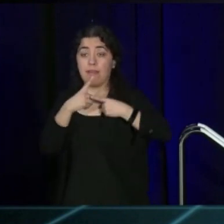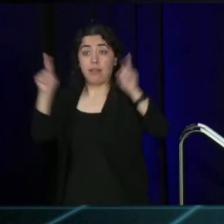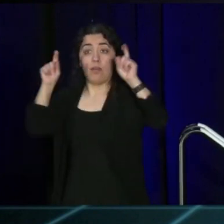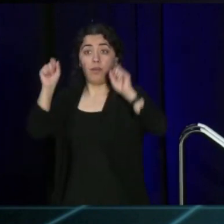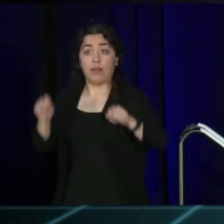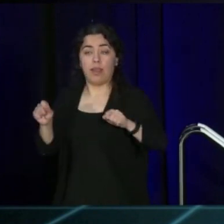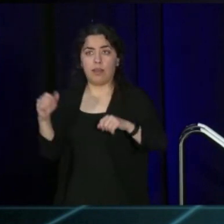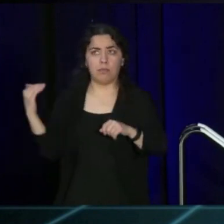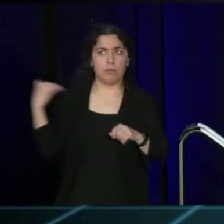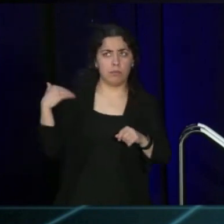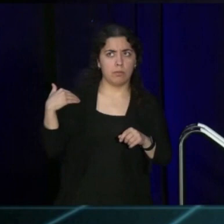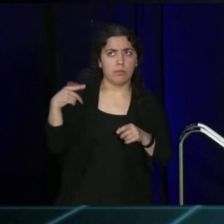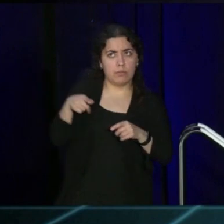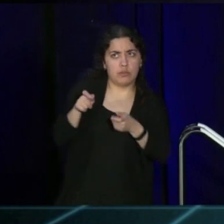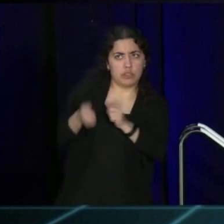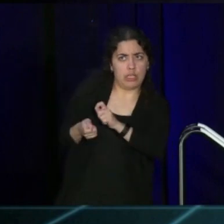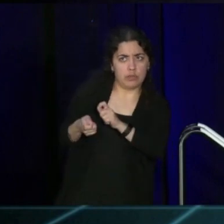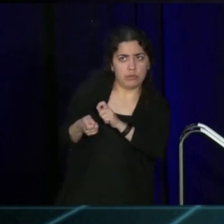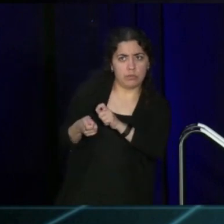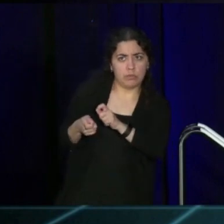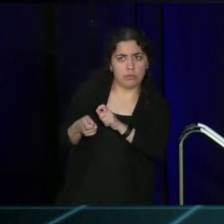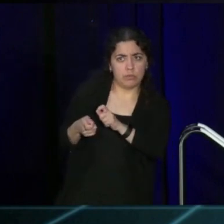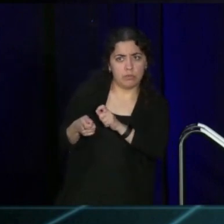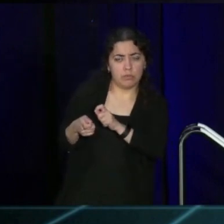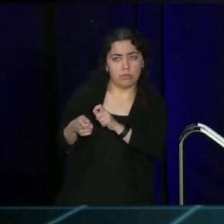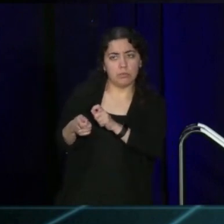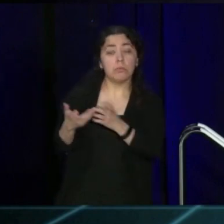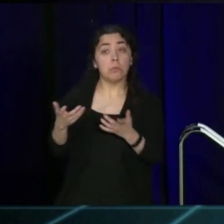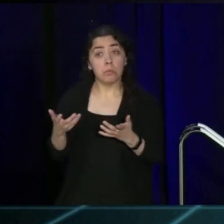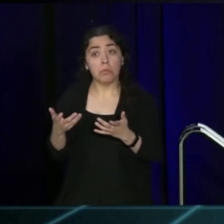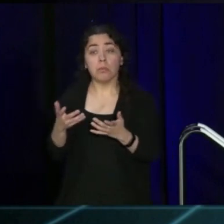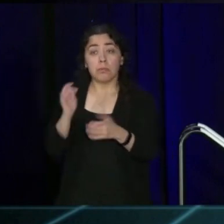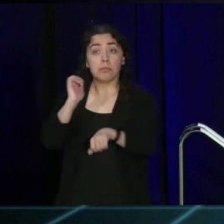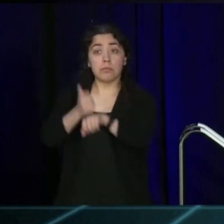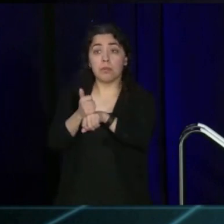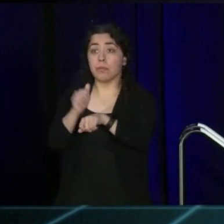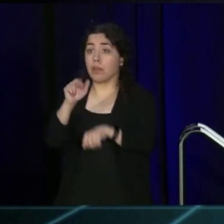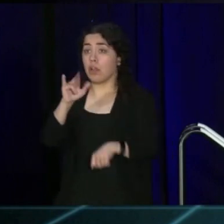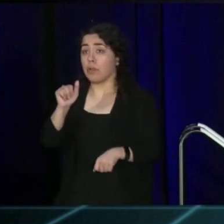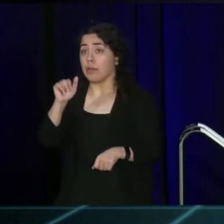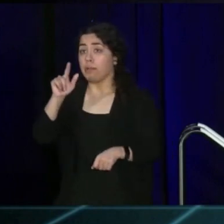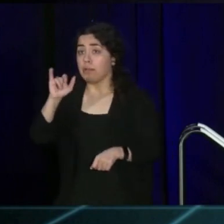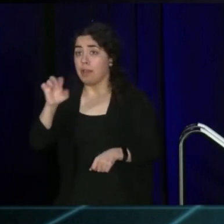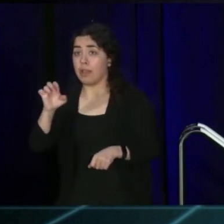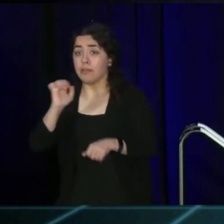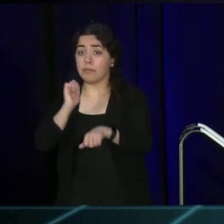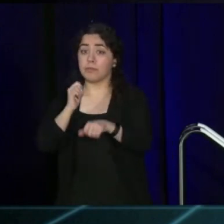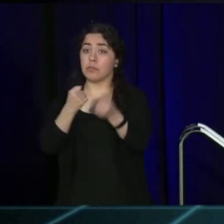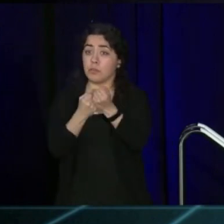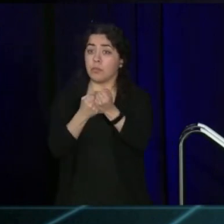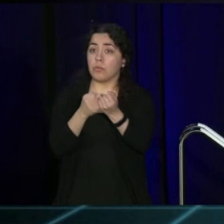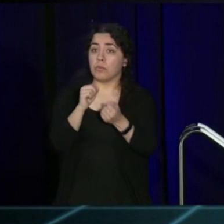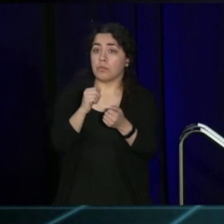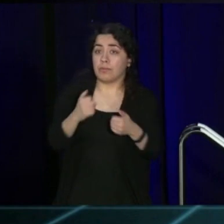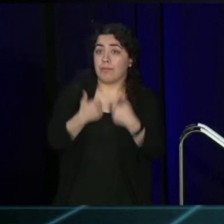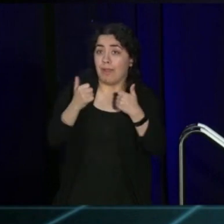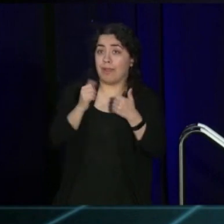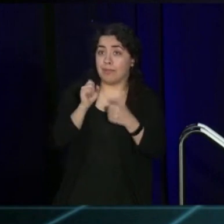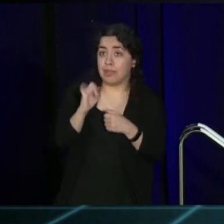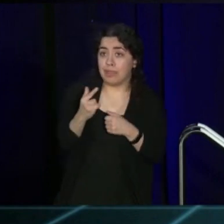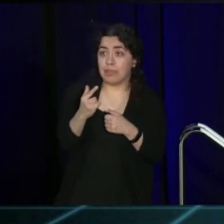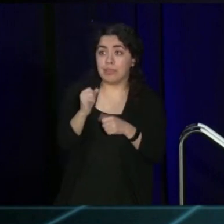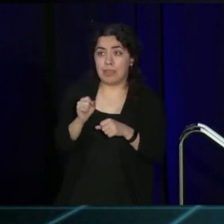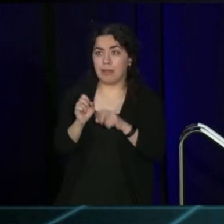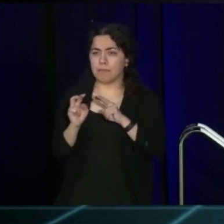user. We can set it with area live attributes, which support several settings. It can be polite, meaning that we'll wait